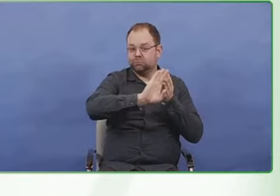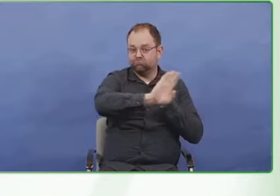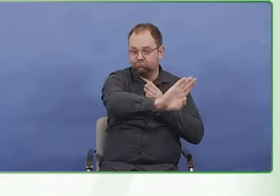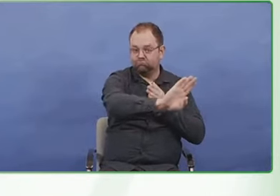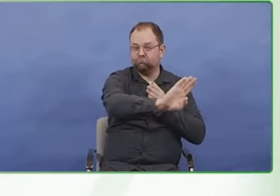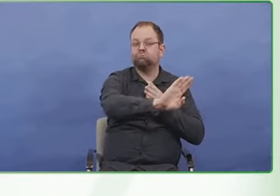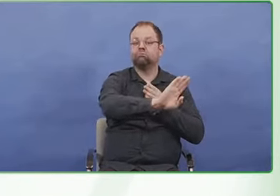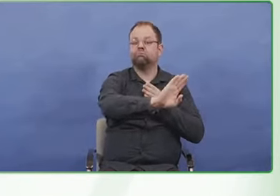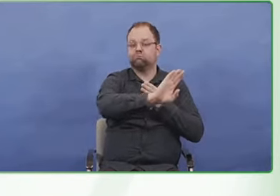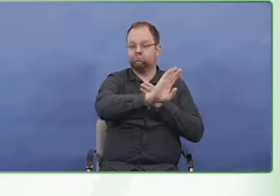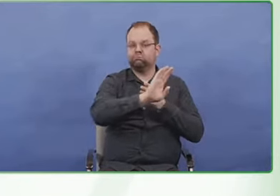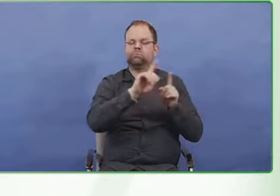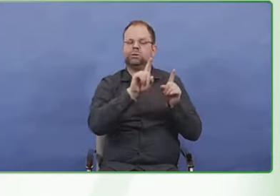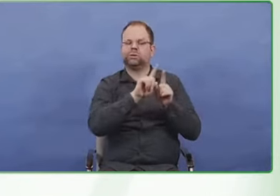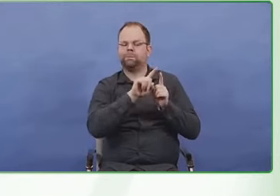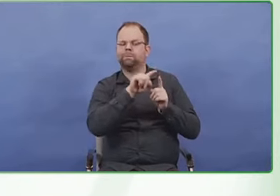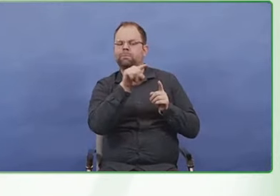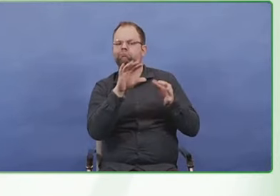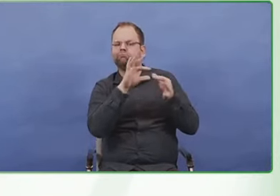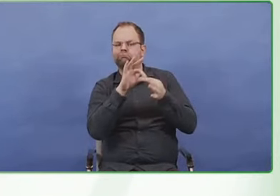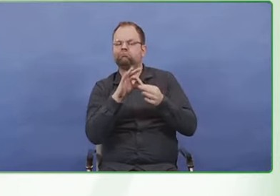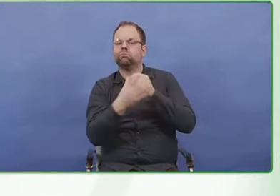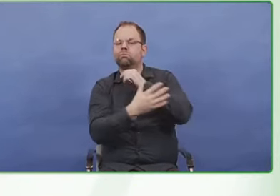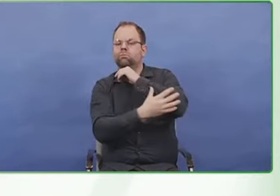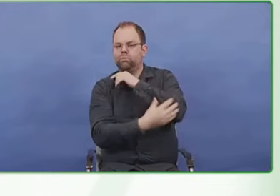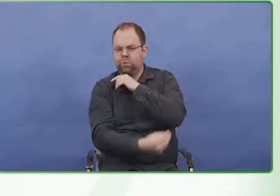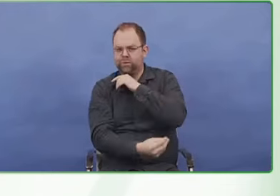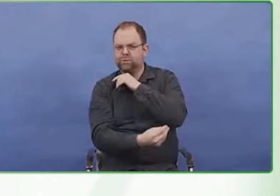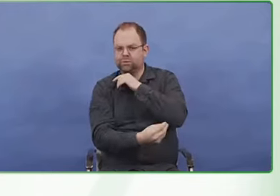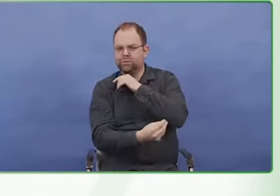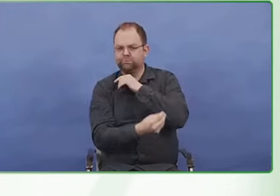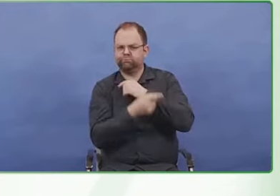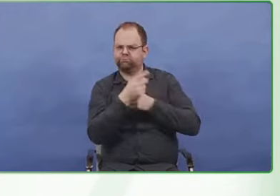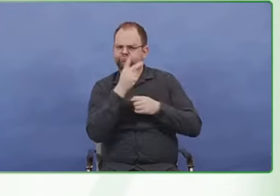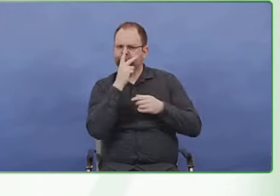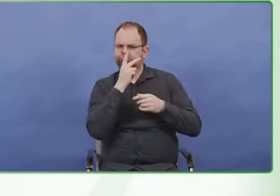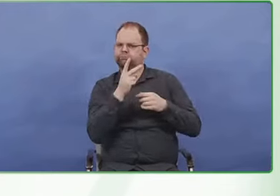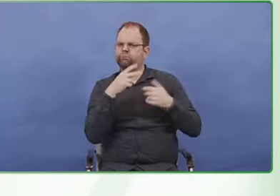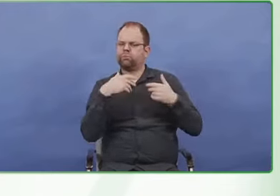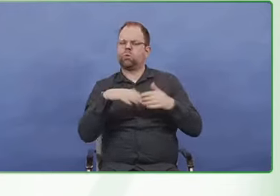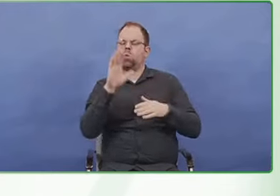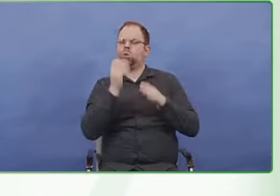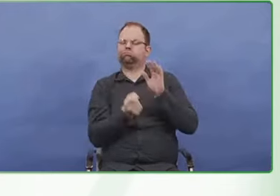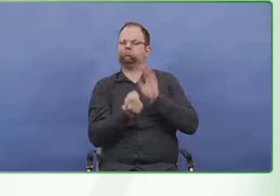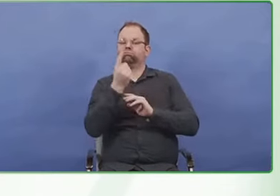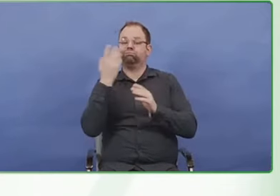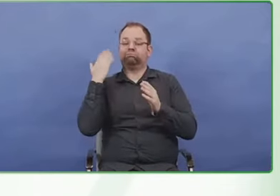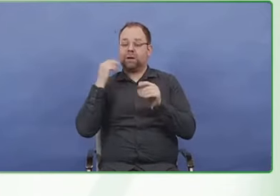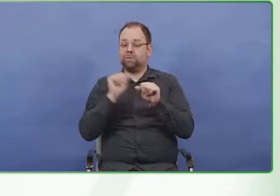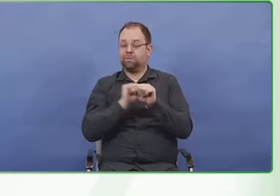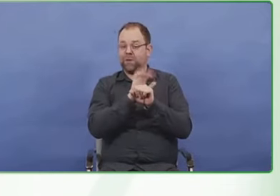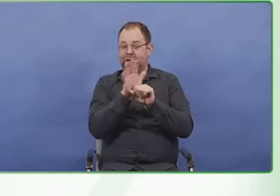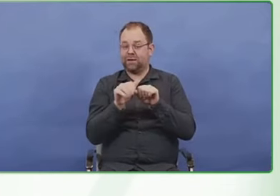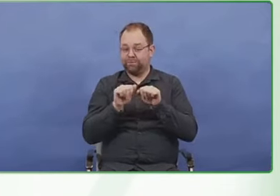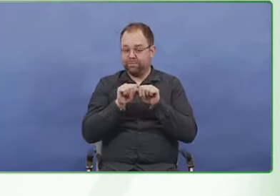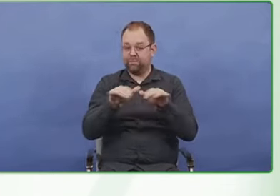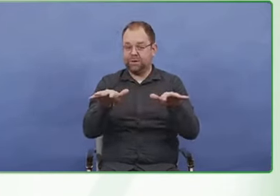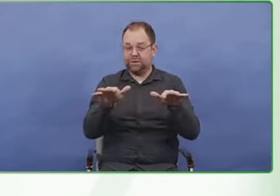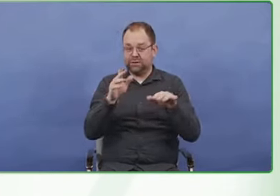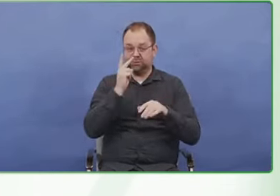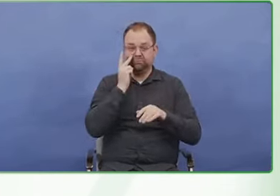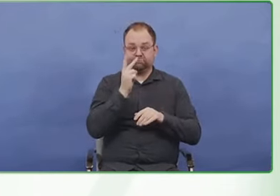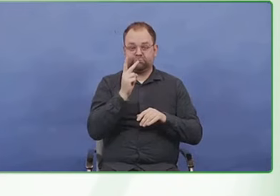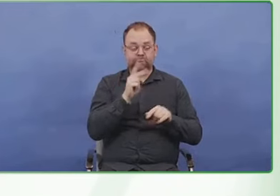and that health outcomes tend to become worse as a result of not getting access to levels of health and social care services as